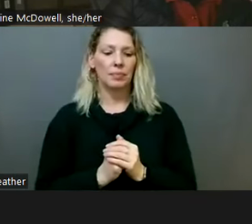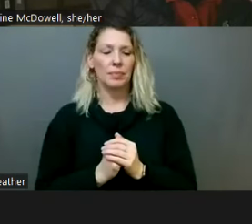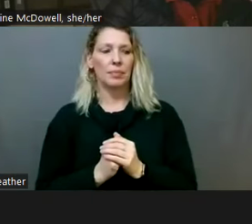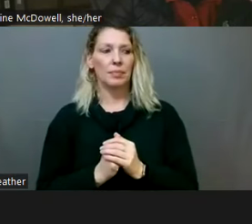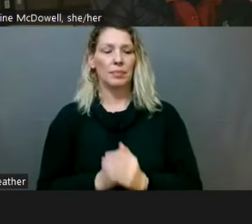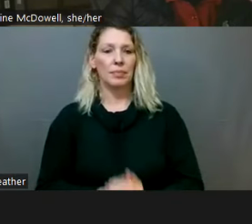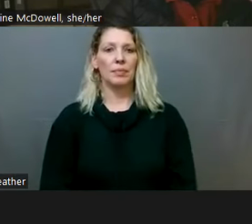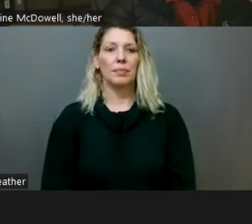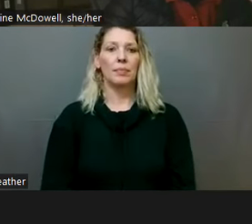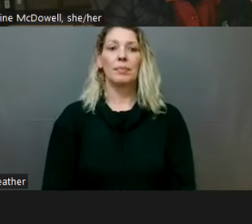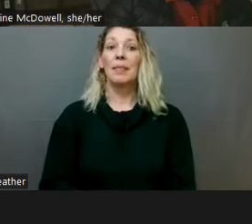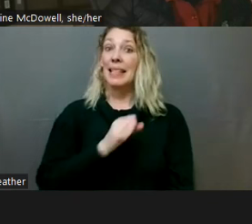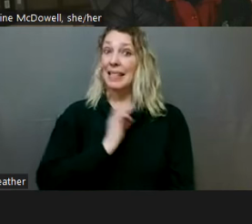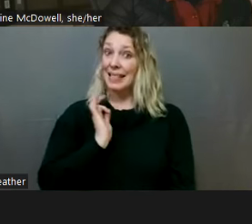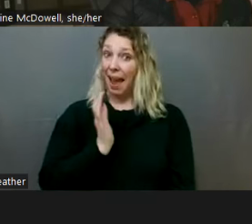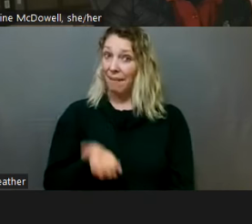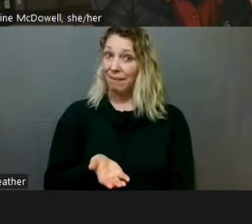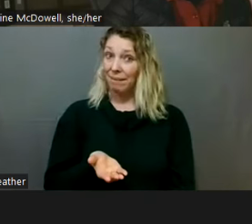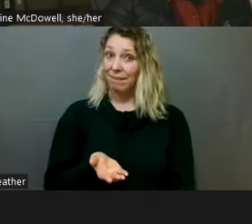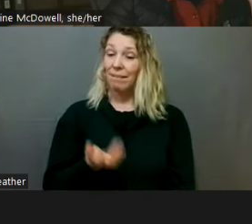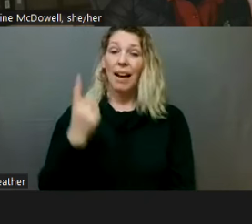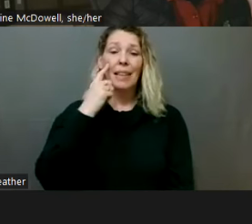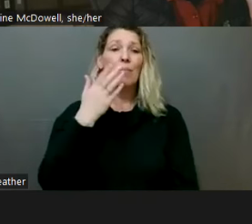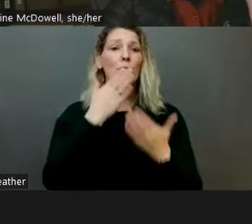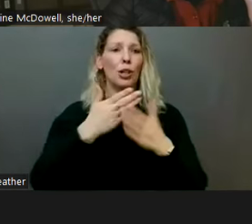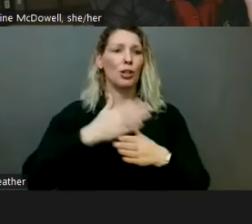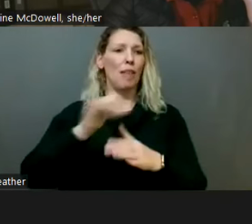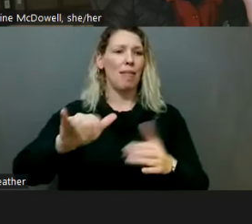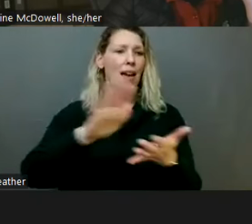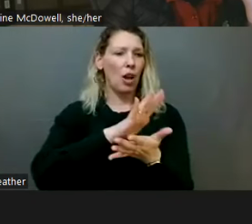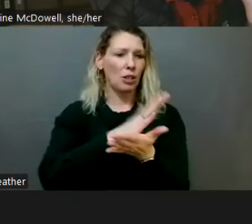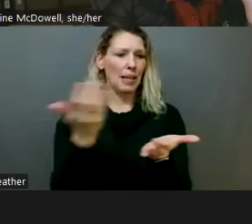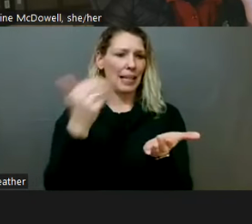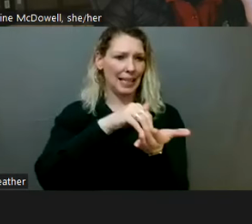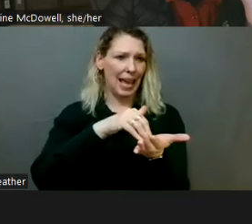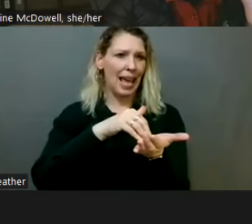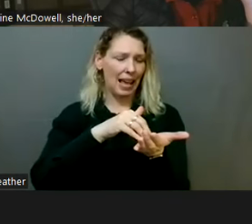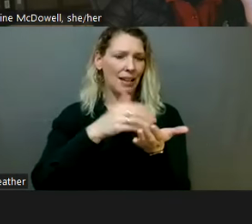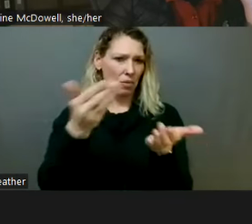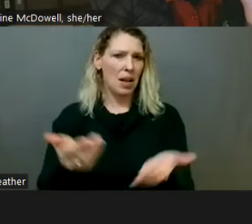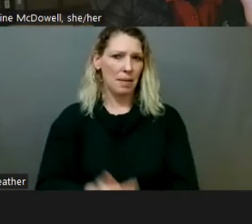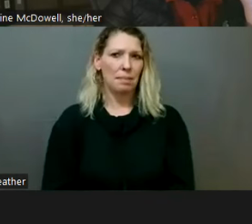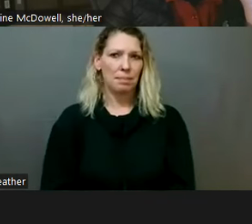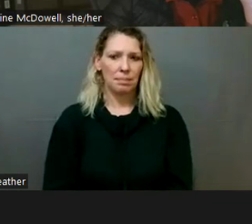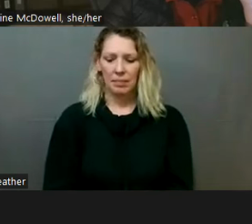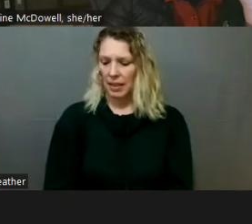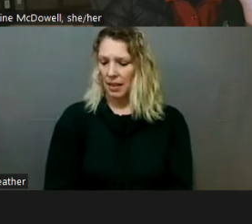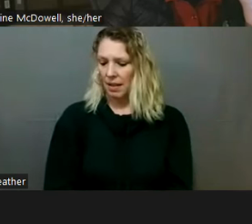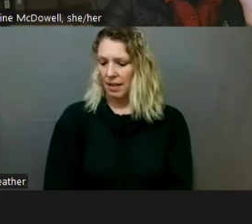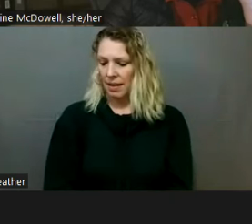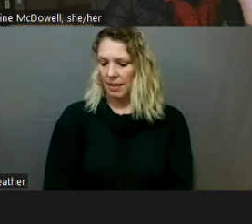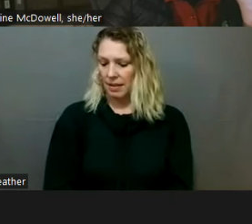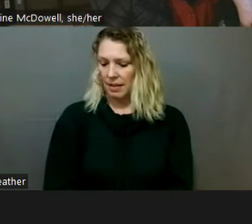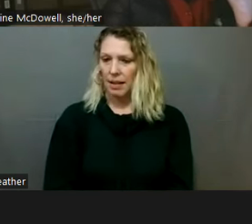Staff, I think it would be good to share that document again and go right ahead. Yeah, I'm happy to